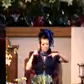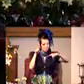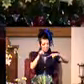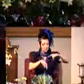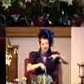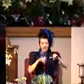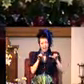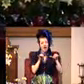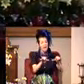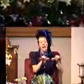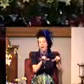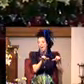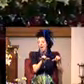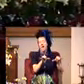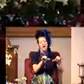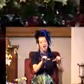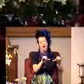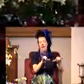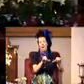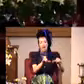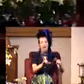could